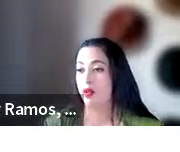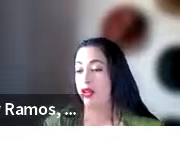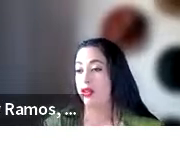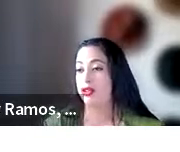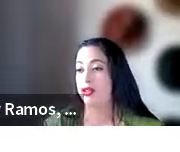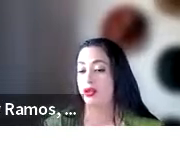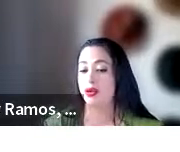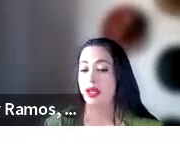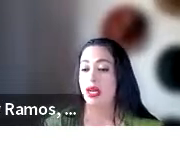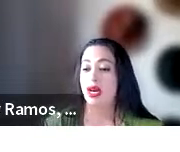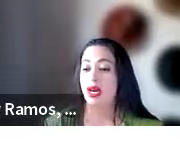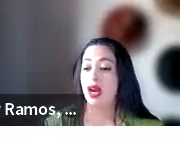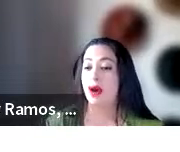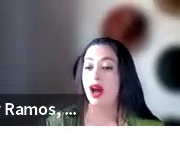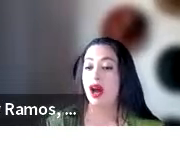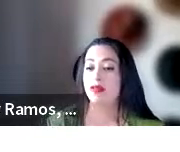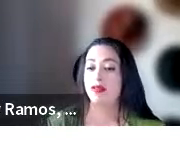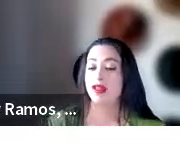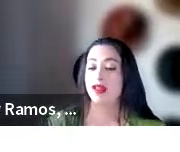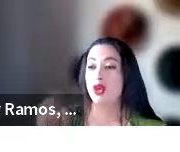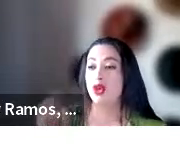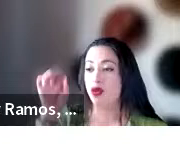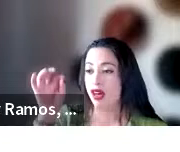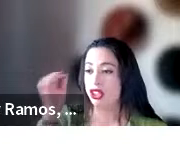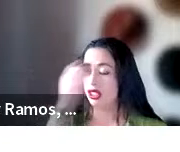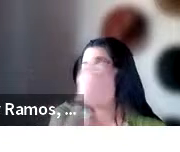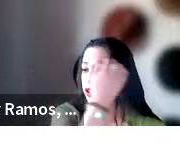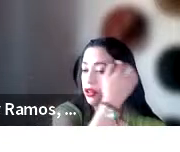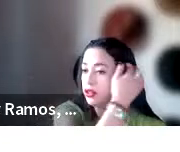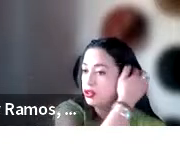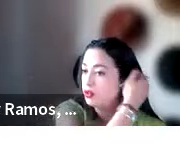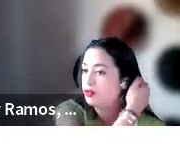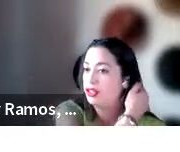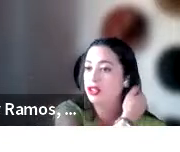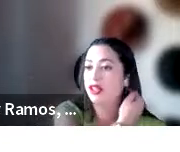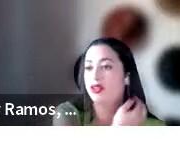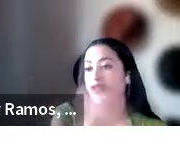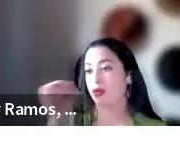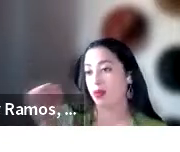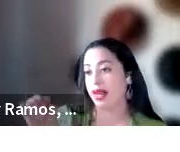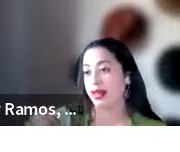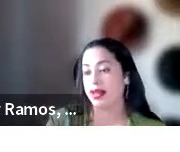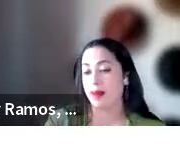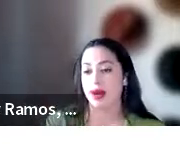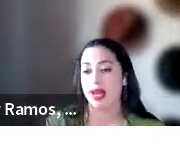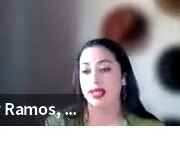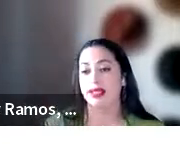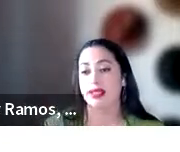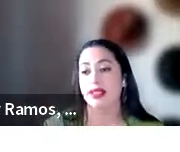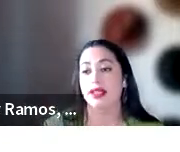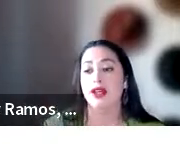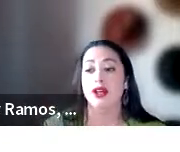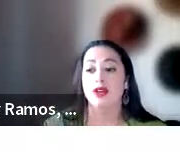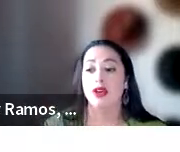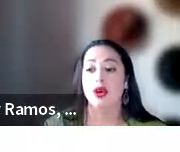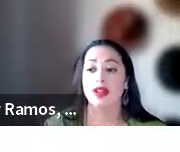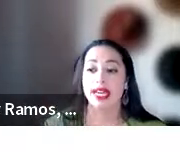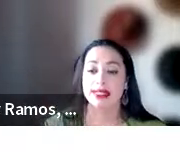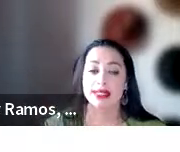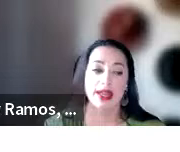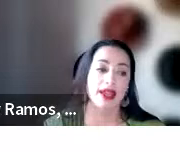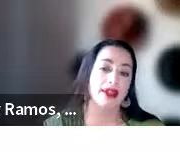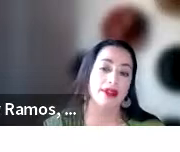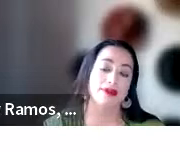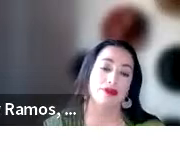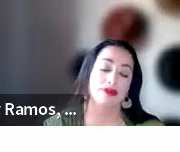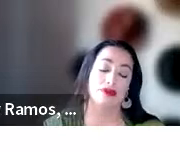make sure that when you do come off the mute function on your Zoom feature that you're using the right apparatus. We go to the